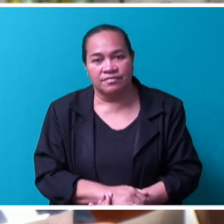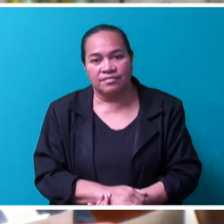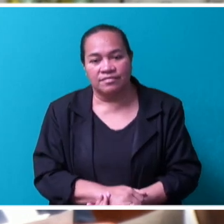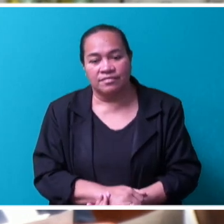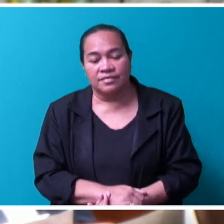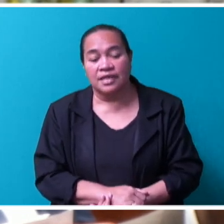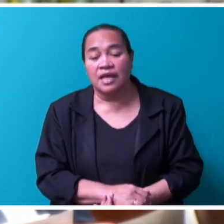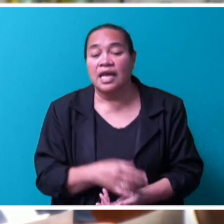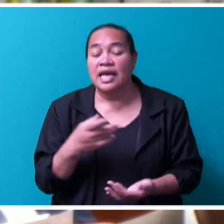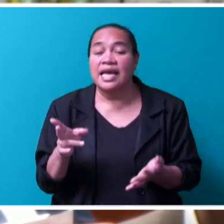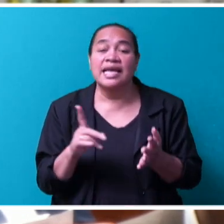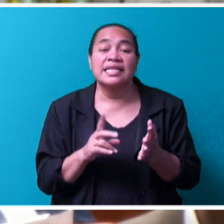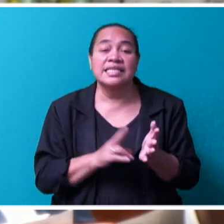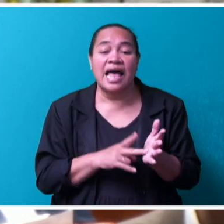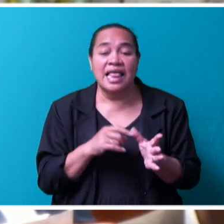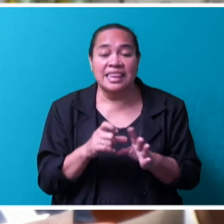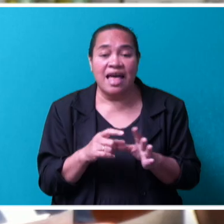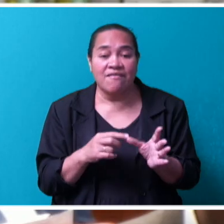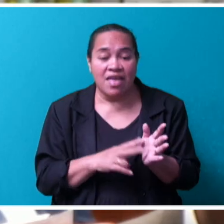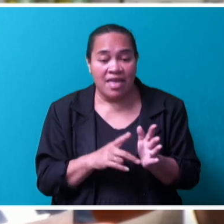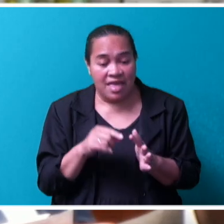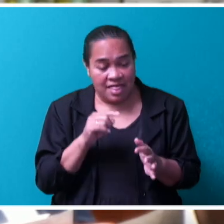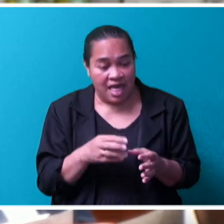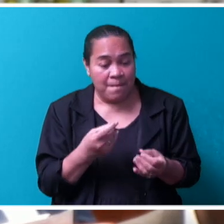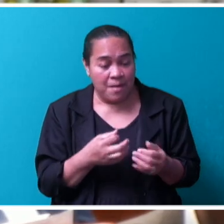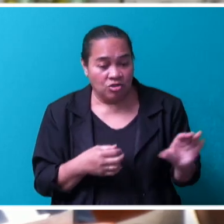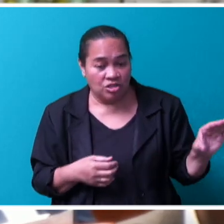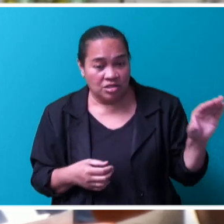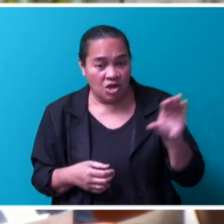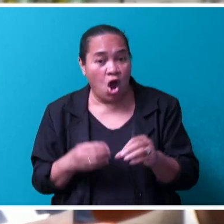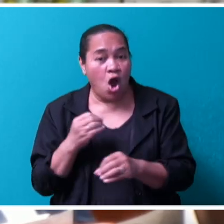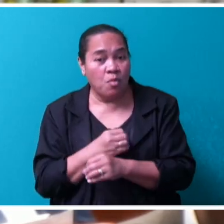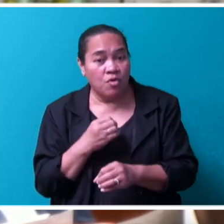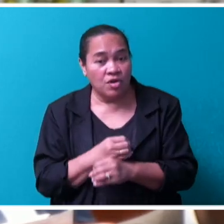CITD Nandawe, the budget provides an operating grant of